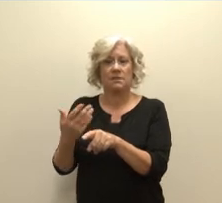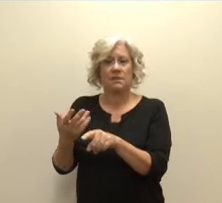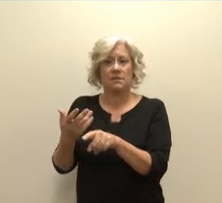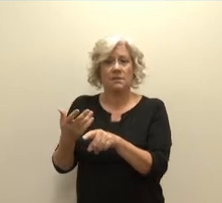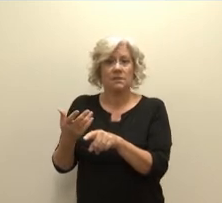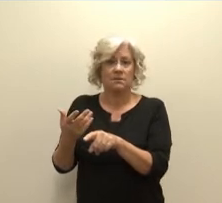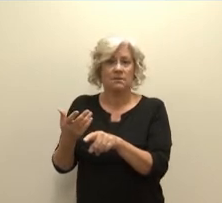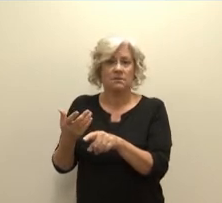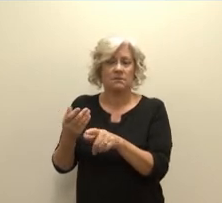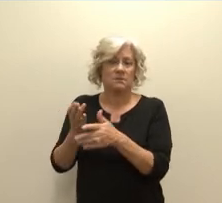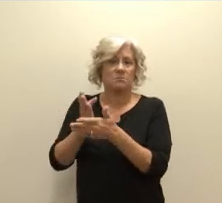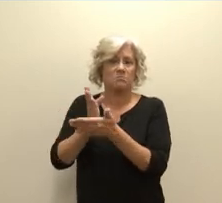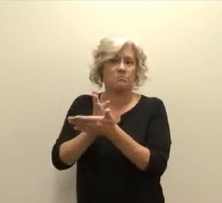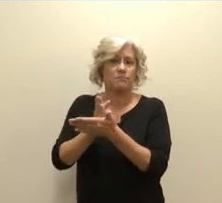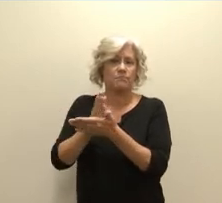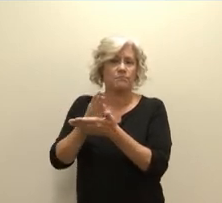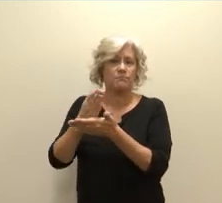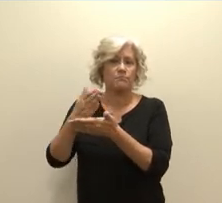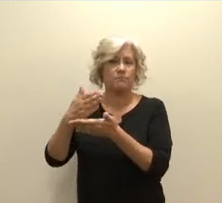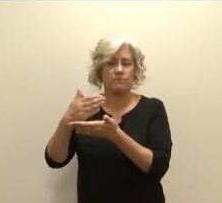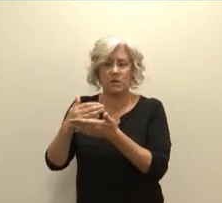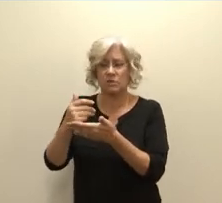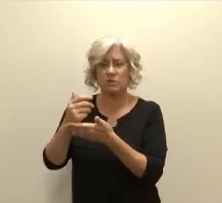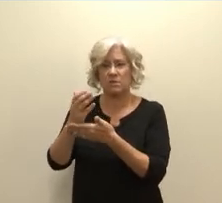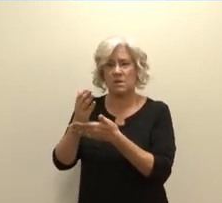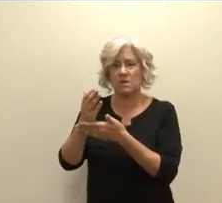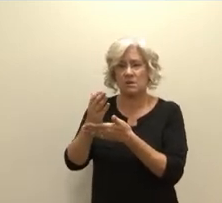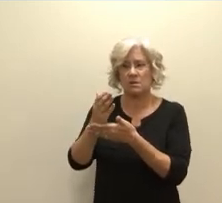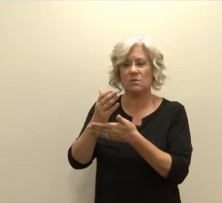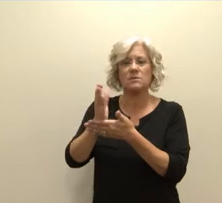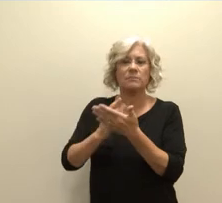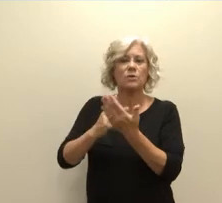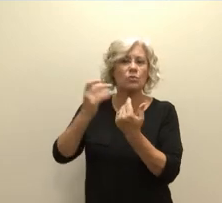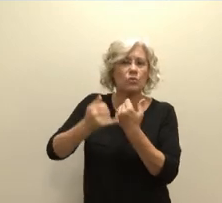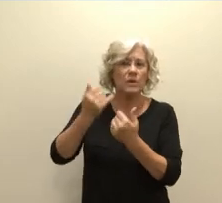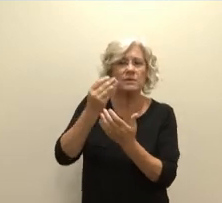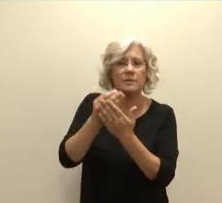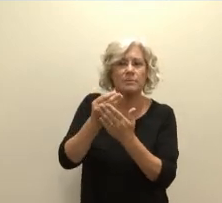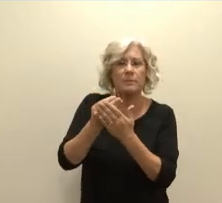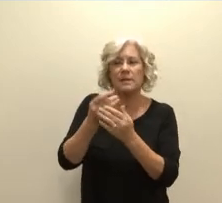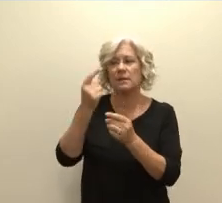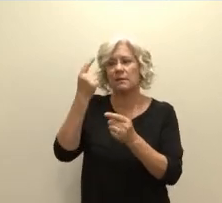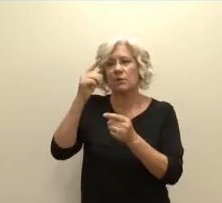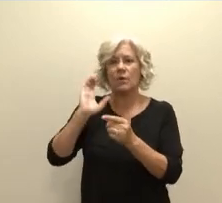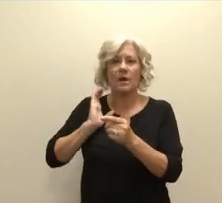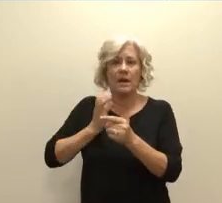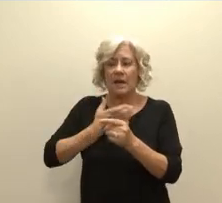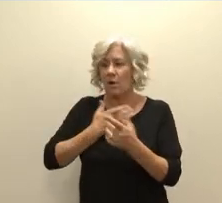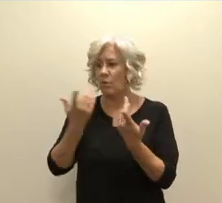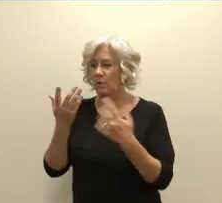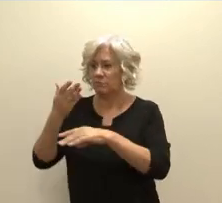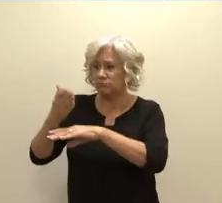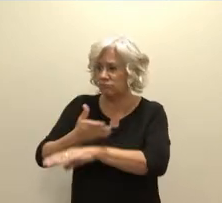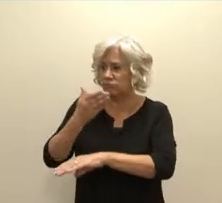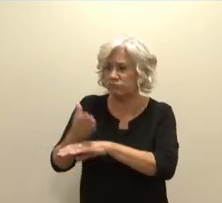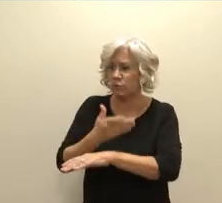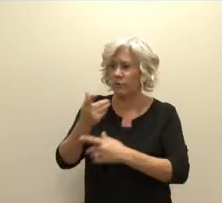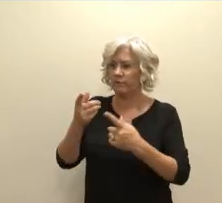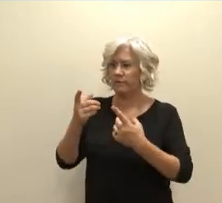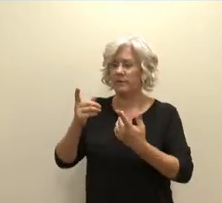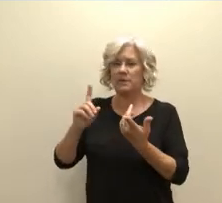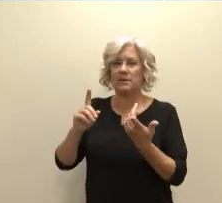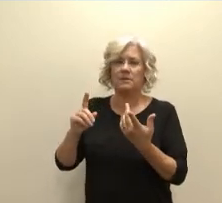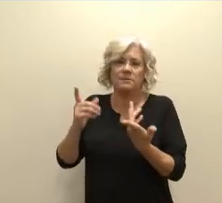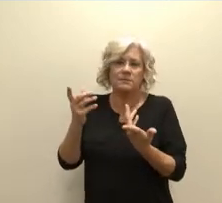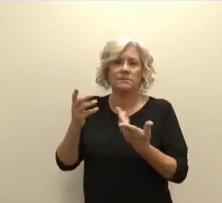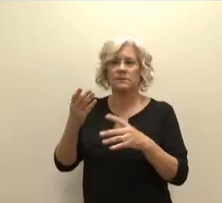budget some contingency or some project money for our capital improvements program under our plant